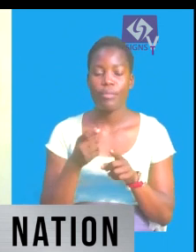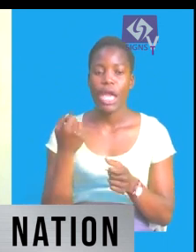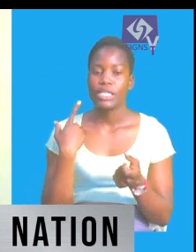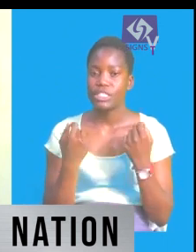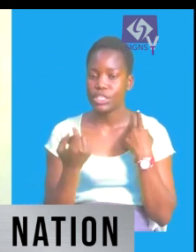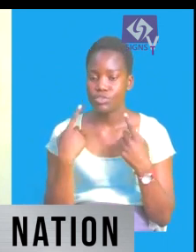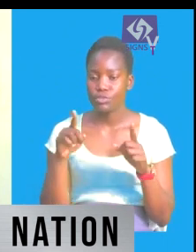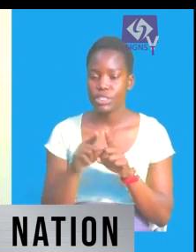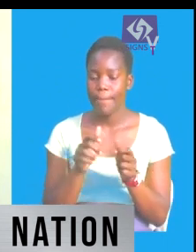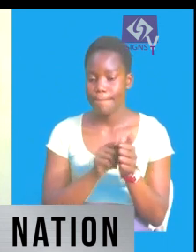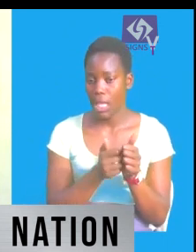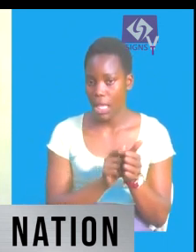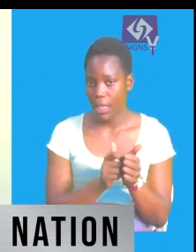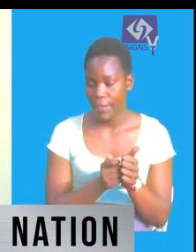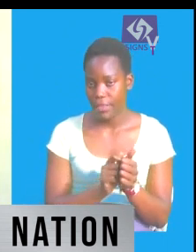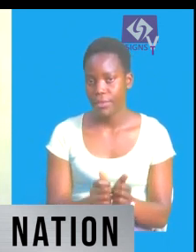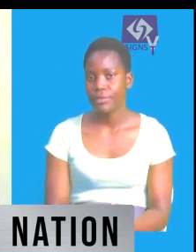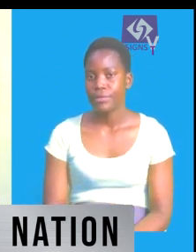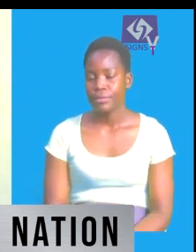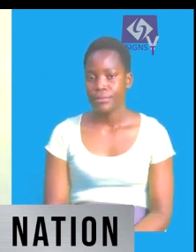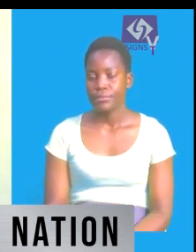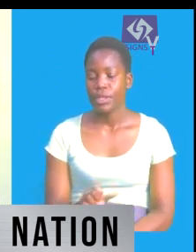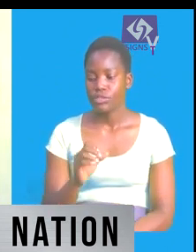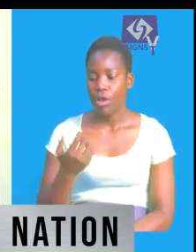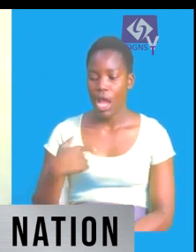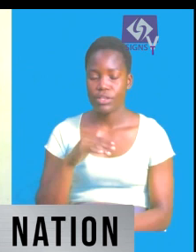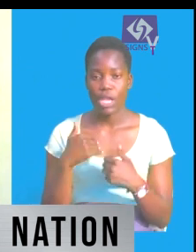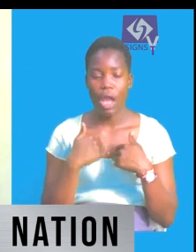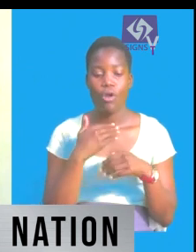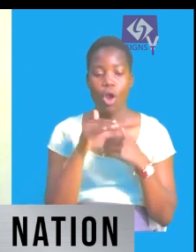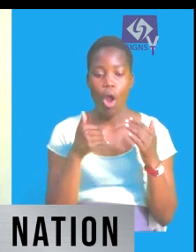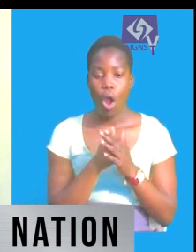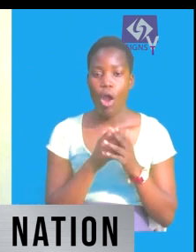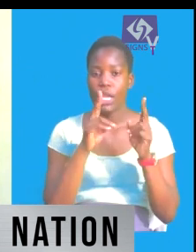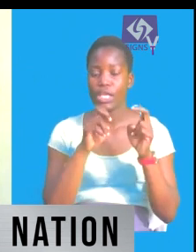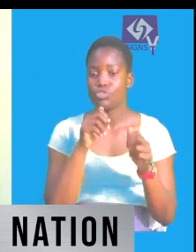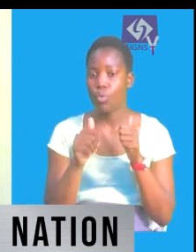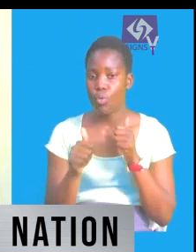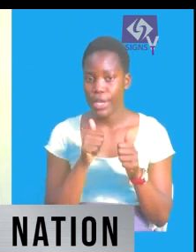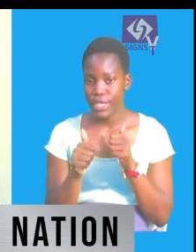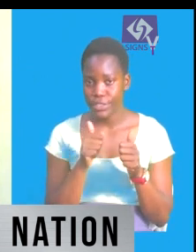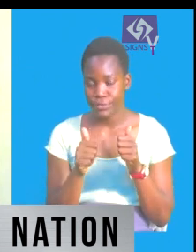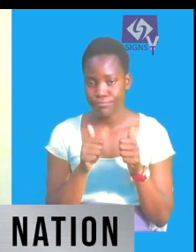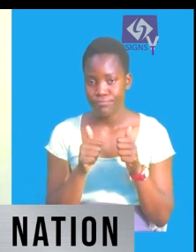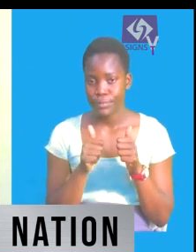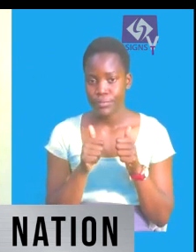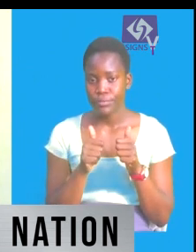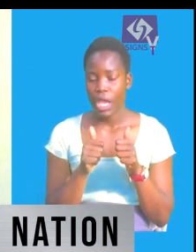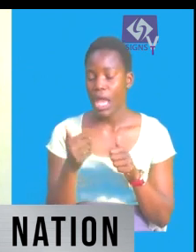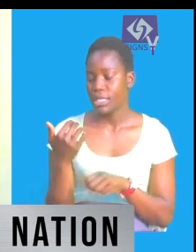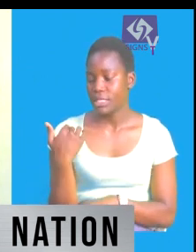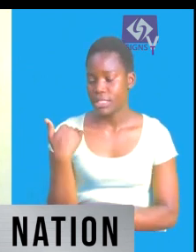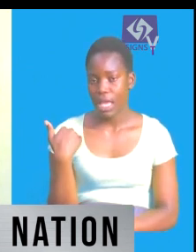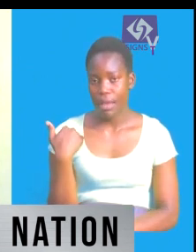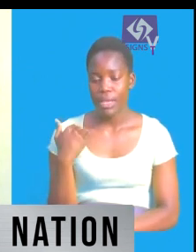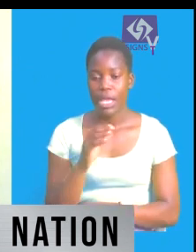issue of maize. So we have all these issues that feed our country right now. Yeah, there's